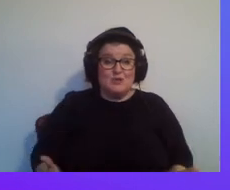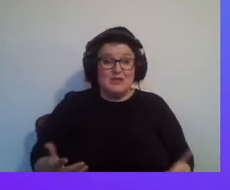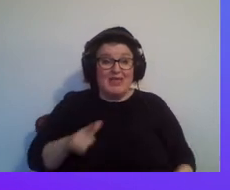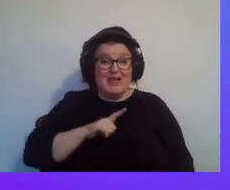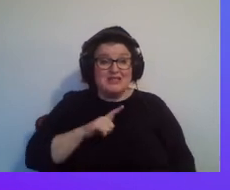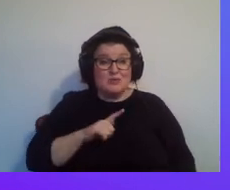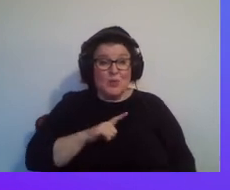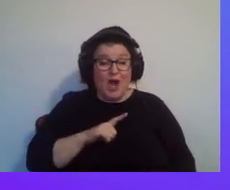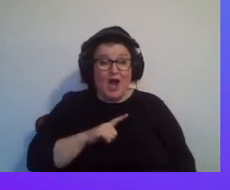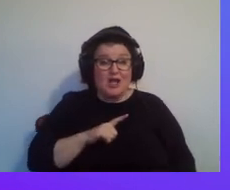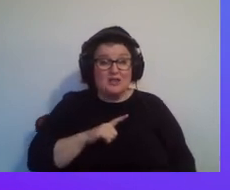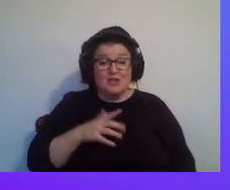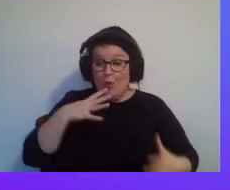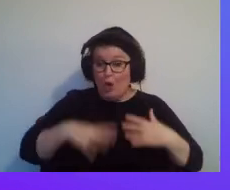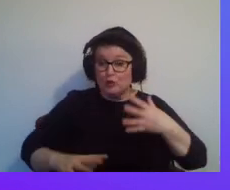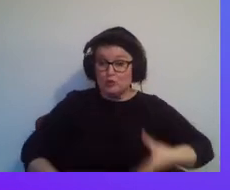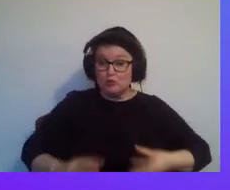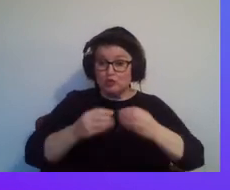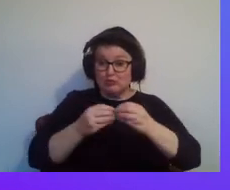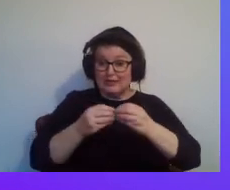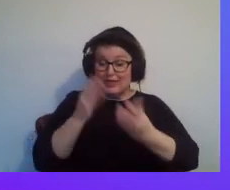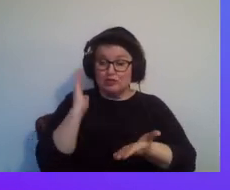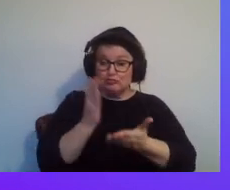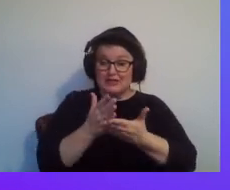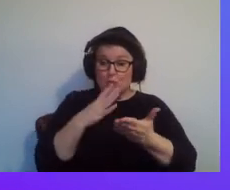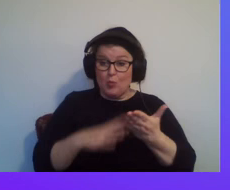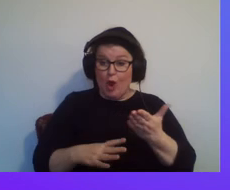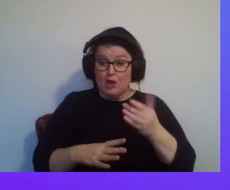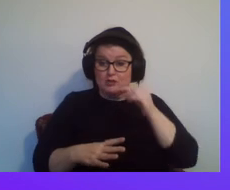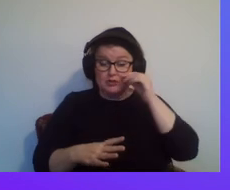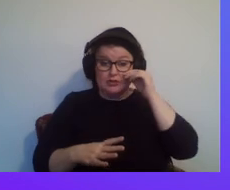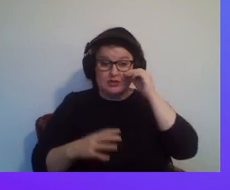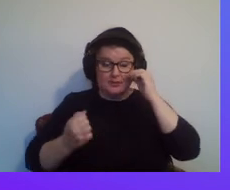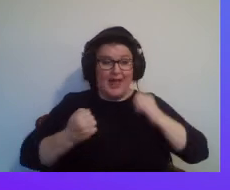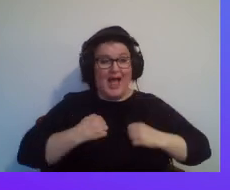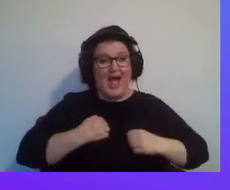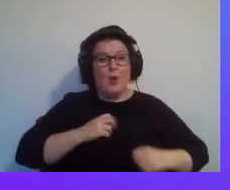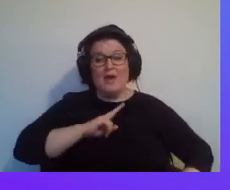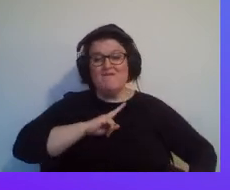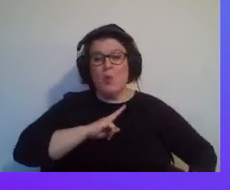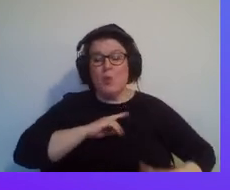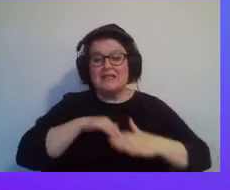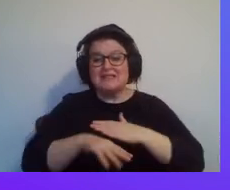Talking about building trust, Professor Fenton, I mean, you've been our voice in the NHS,